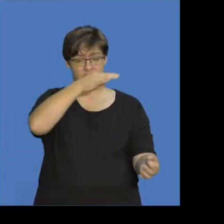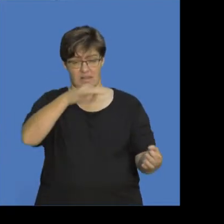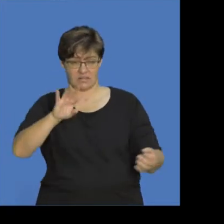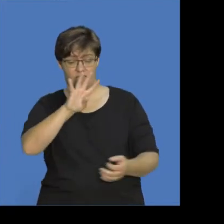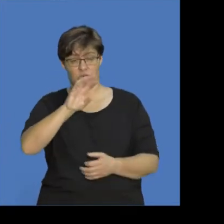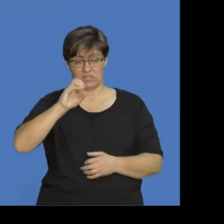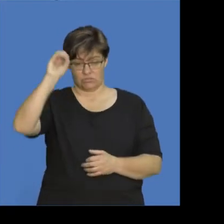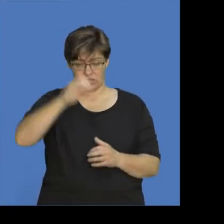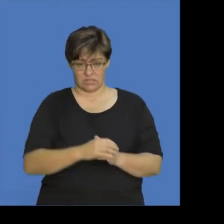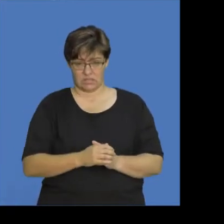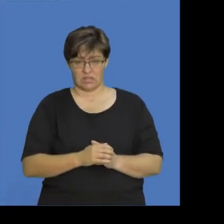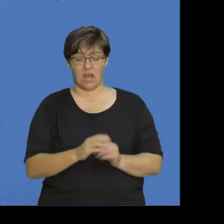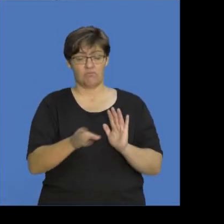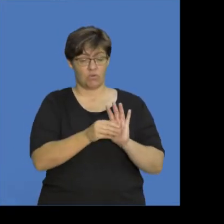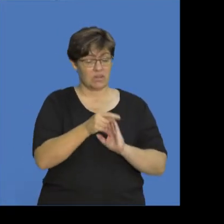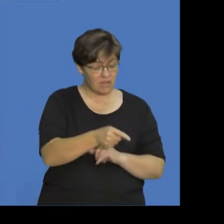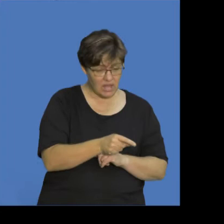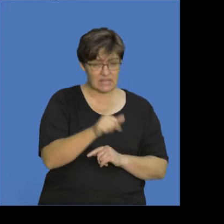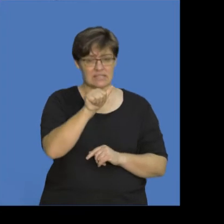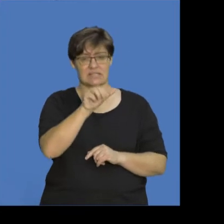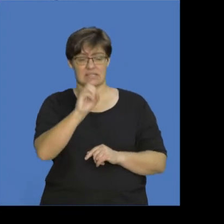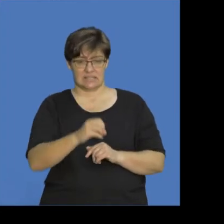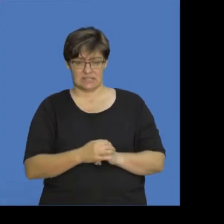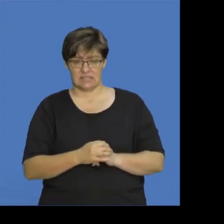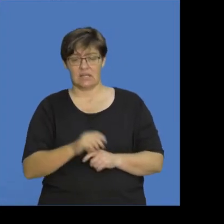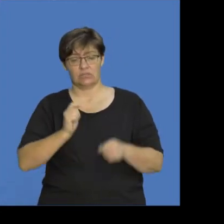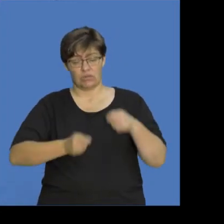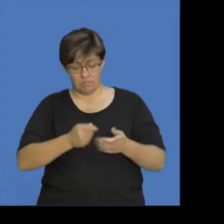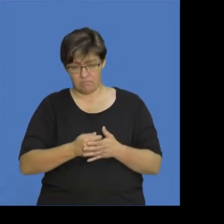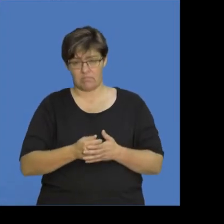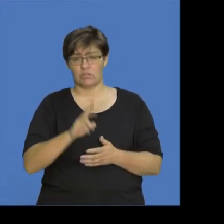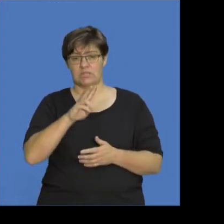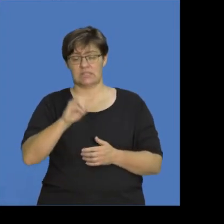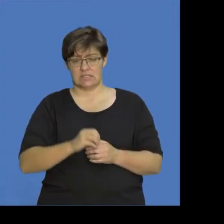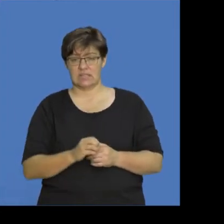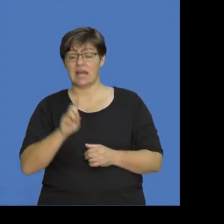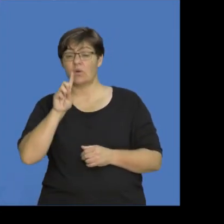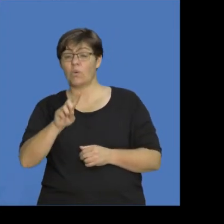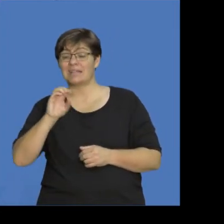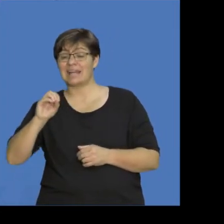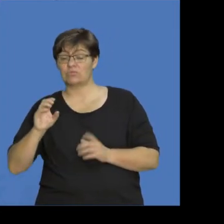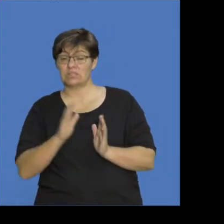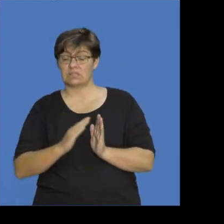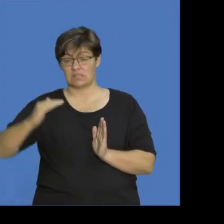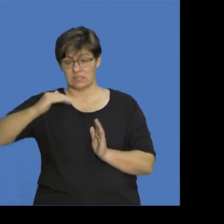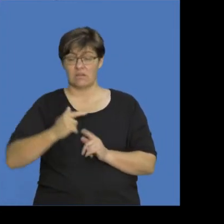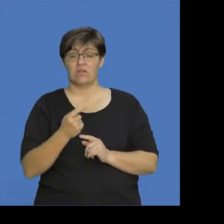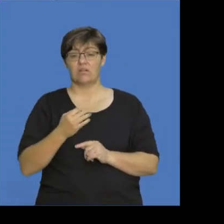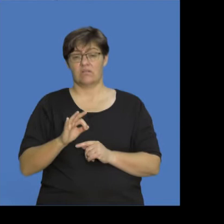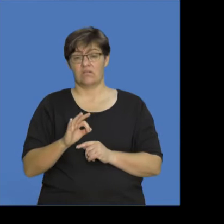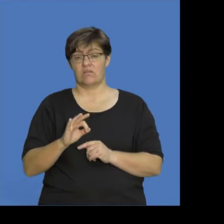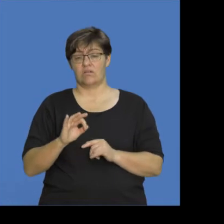guitar, violin, 40 degrees, recorder, 60, drum, 20 degrees, and 100